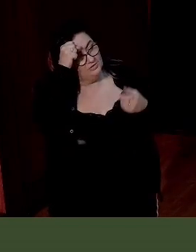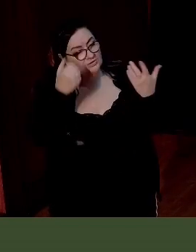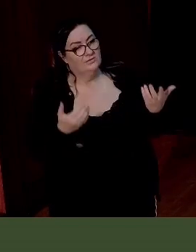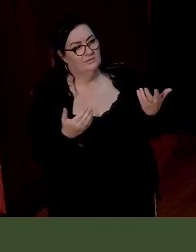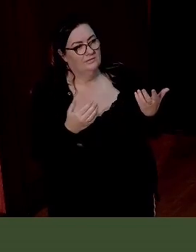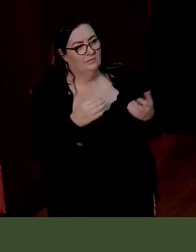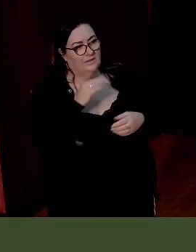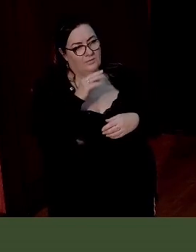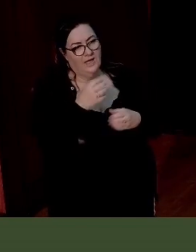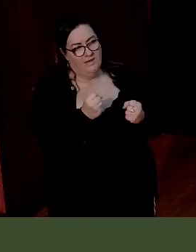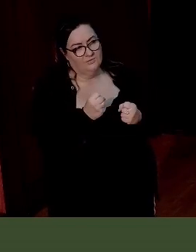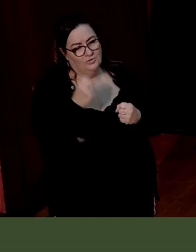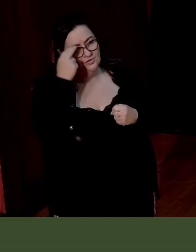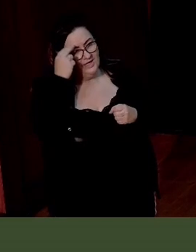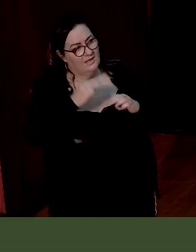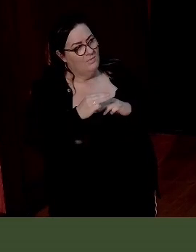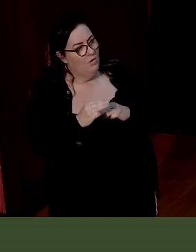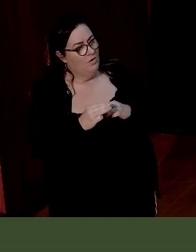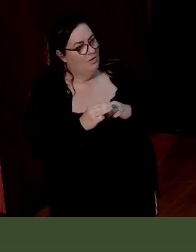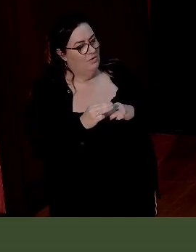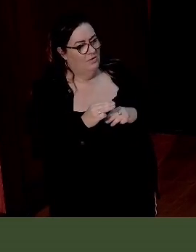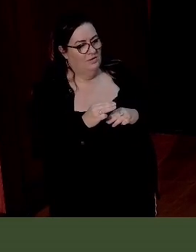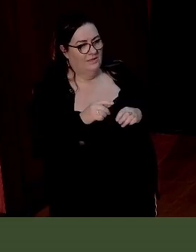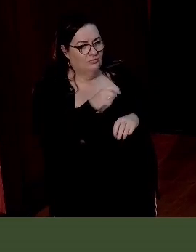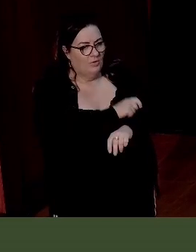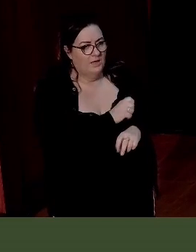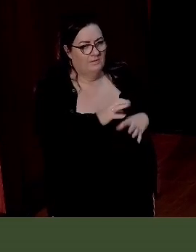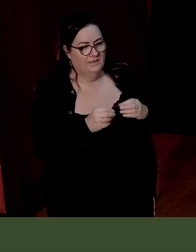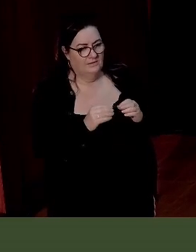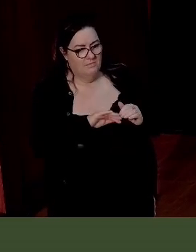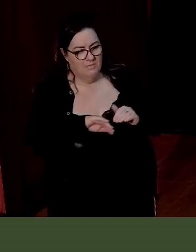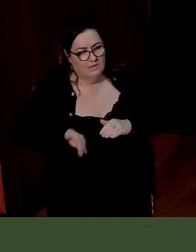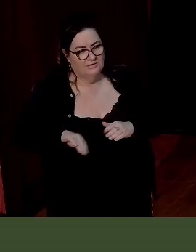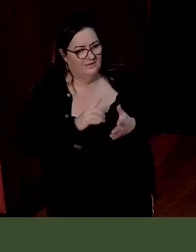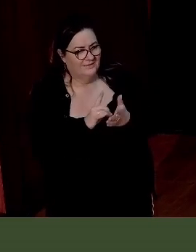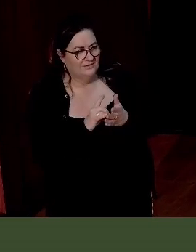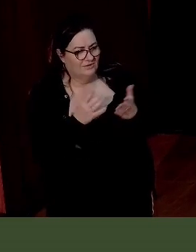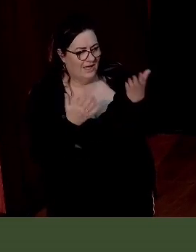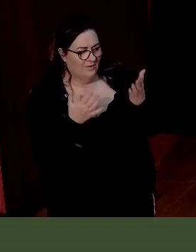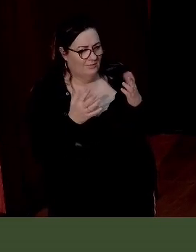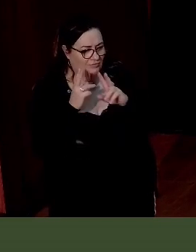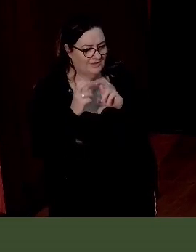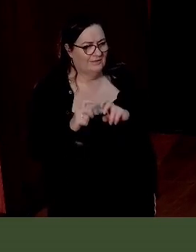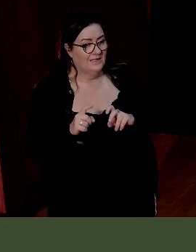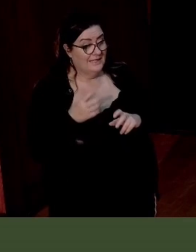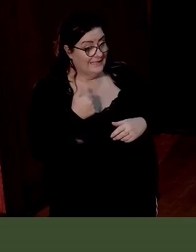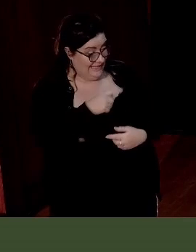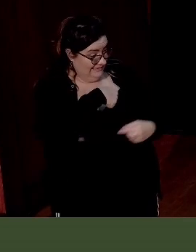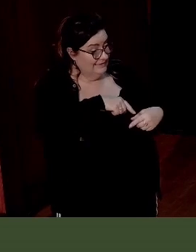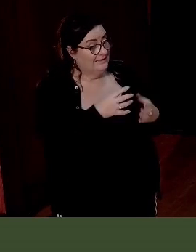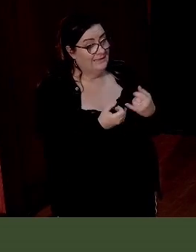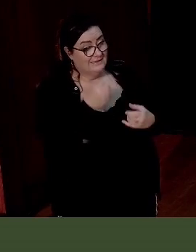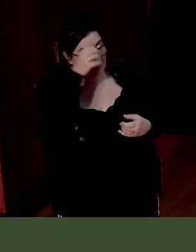our understanding of other, more troubling aspects of Irish women's and marginalised histories. Can these commemorative